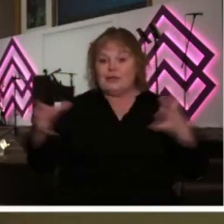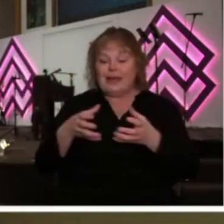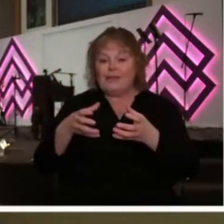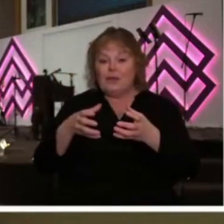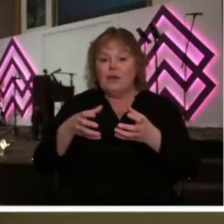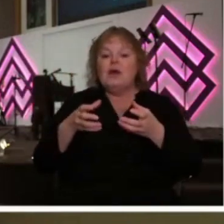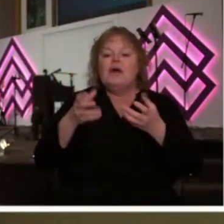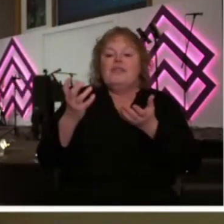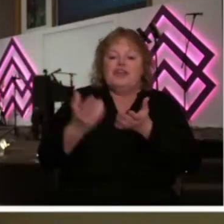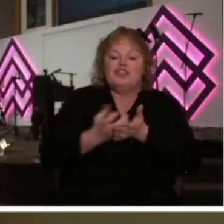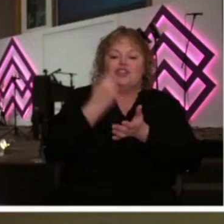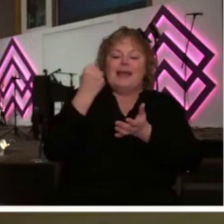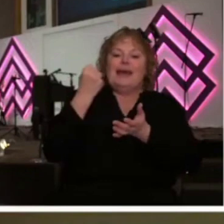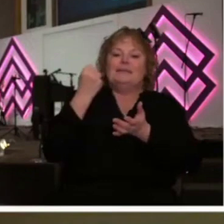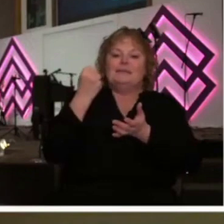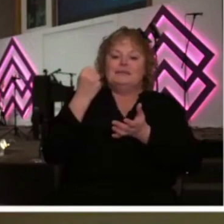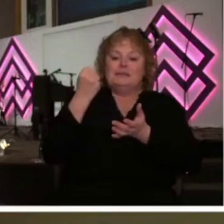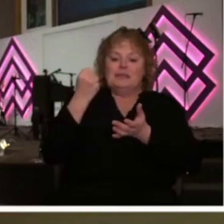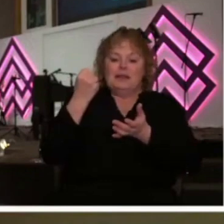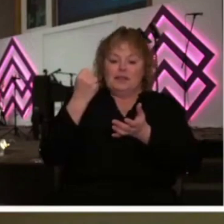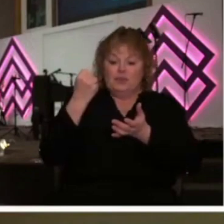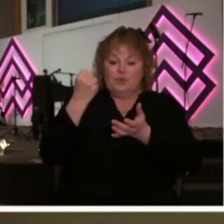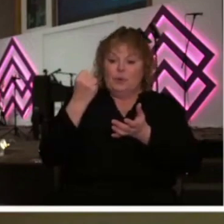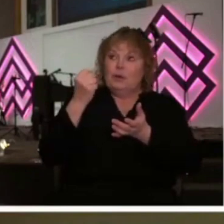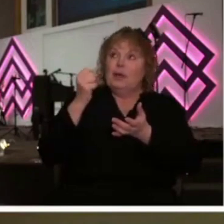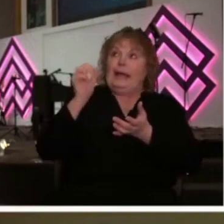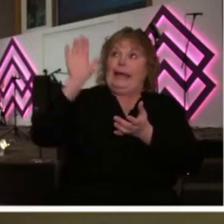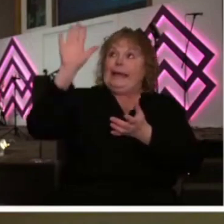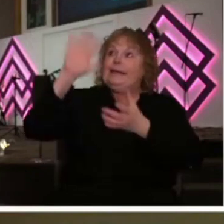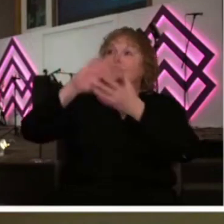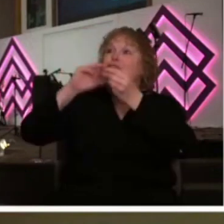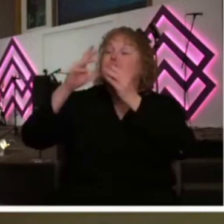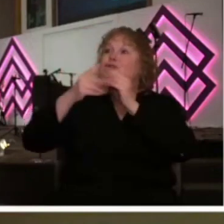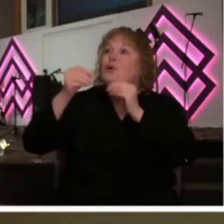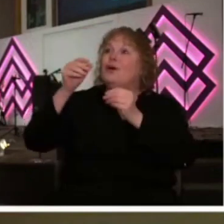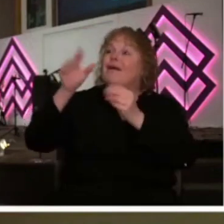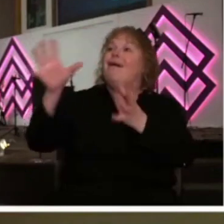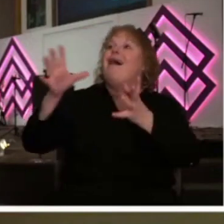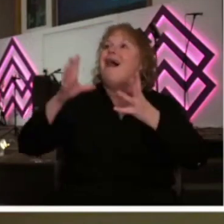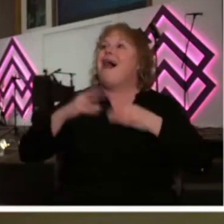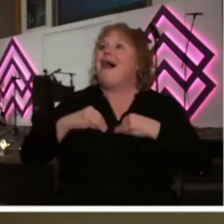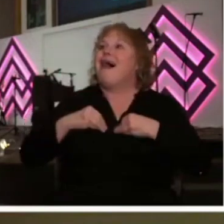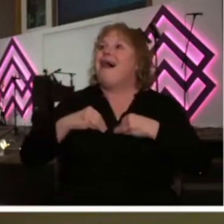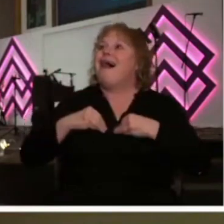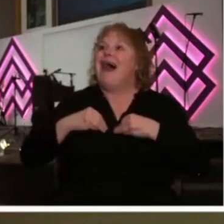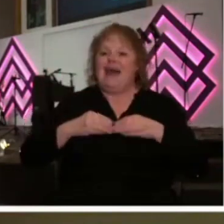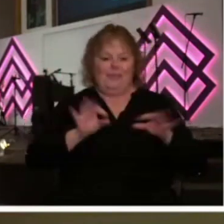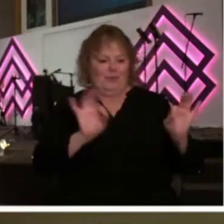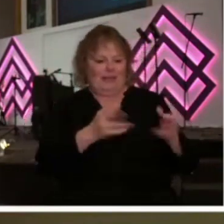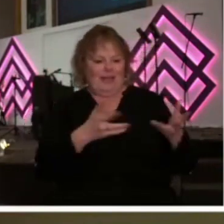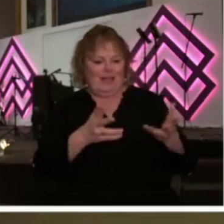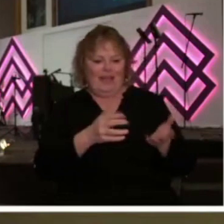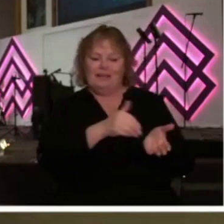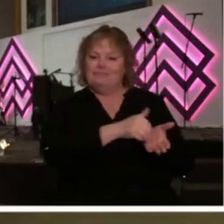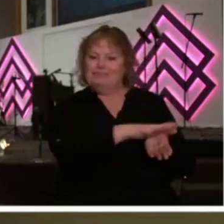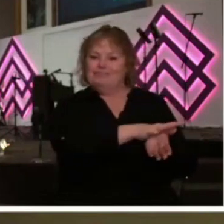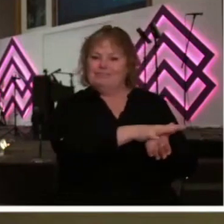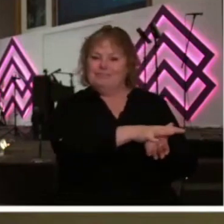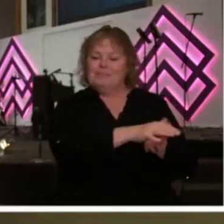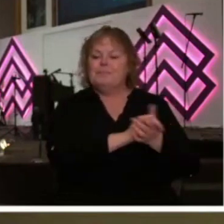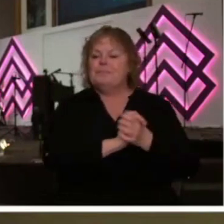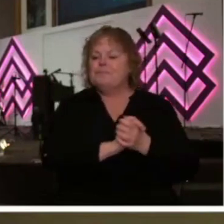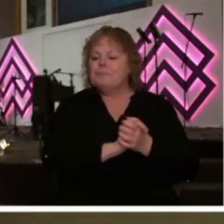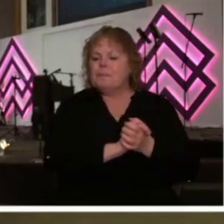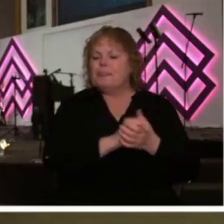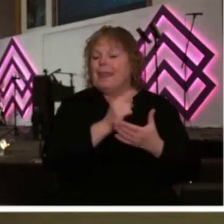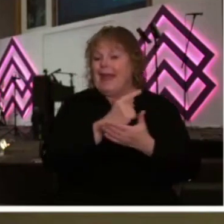trade in your lesser desires for his greater things. If you've been with us for the past 5 weeks, you know that the themes that have taken place each of